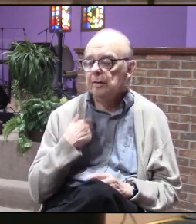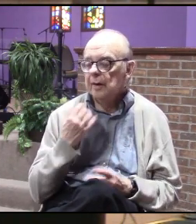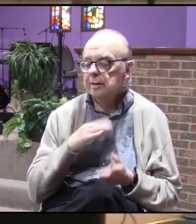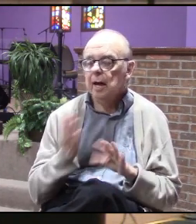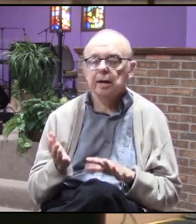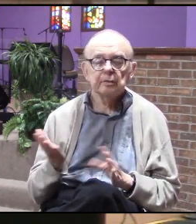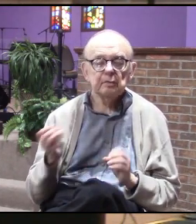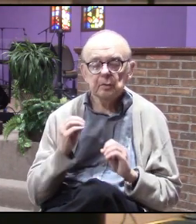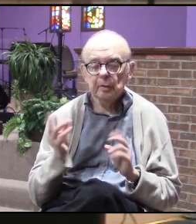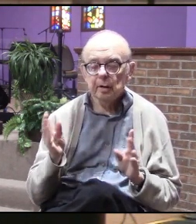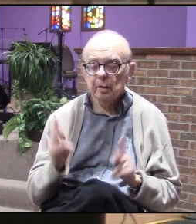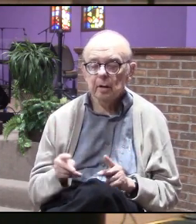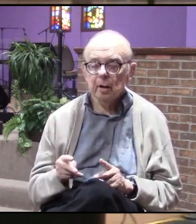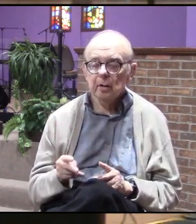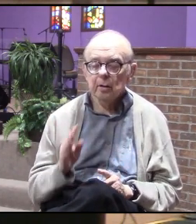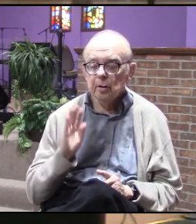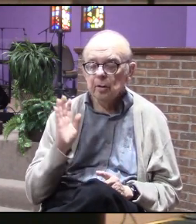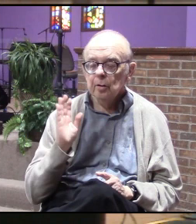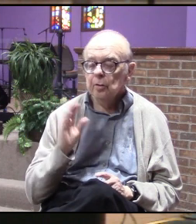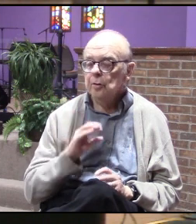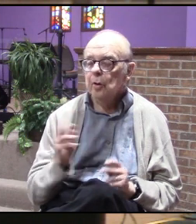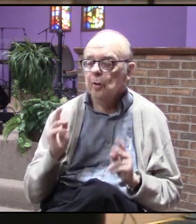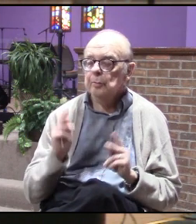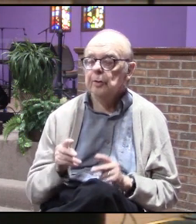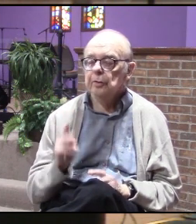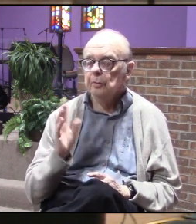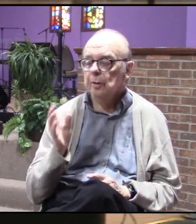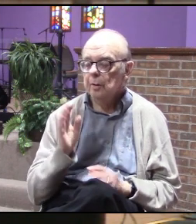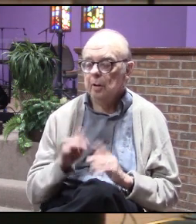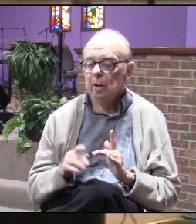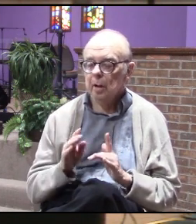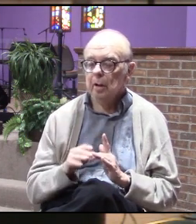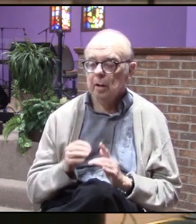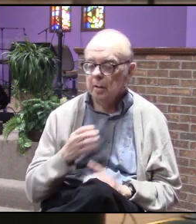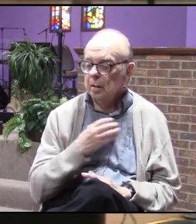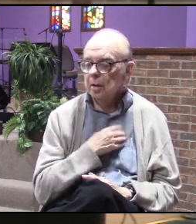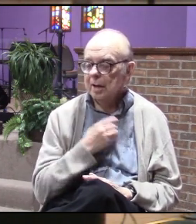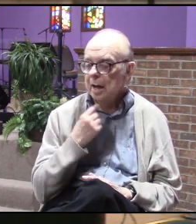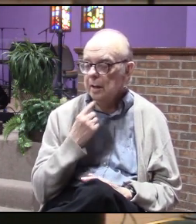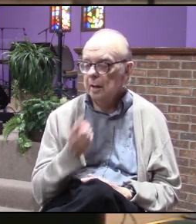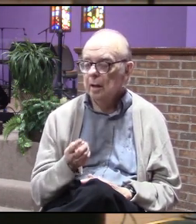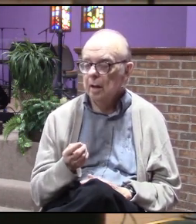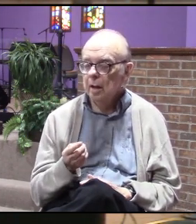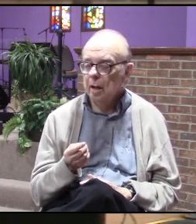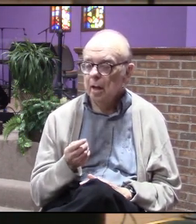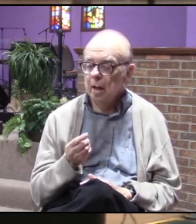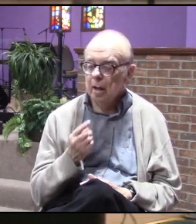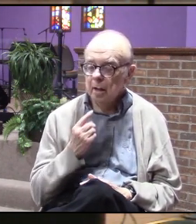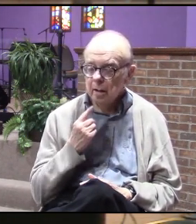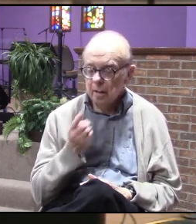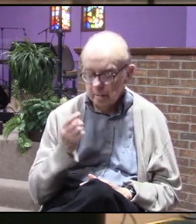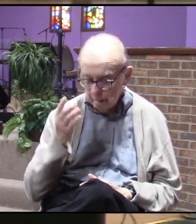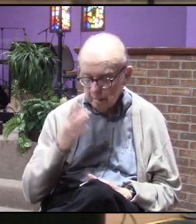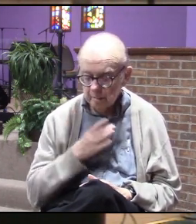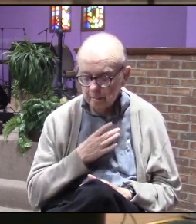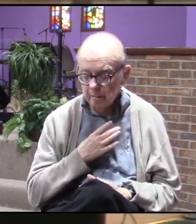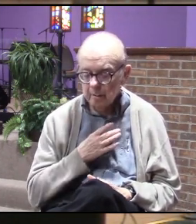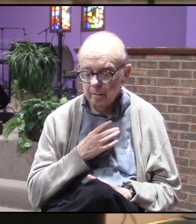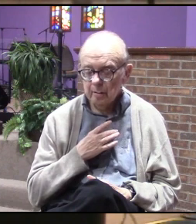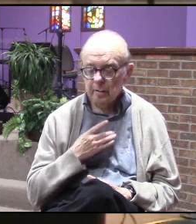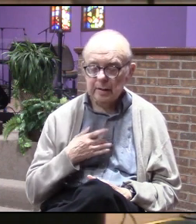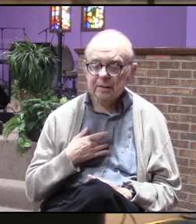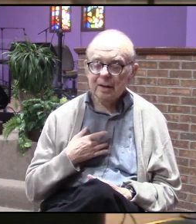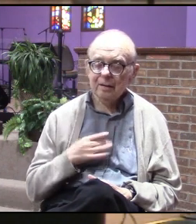die. No one will miss me." The officer said it was as if the man's despair was